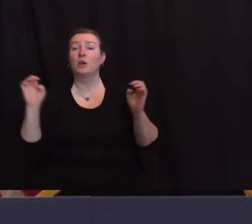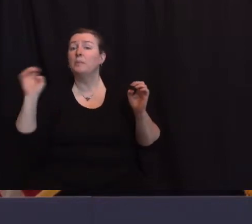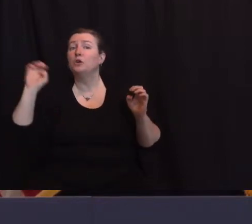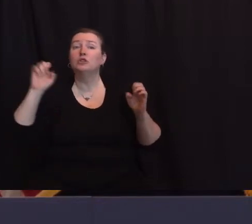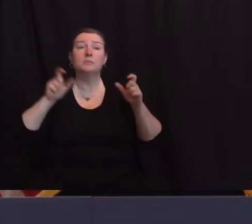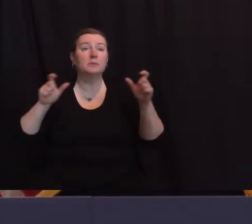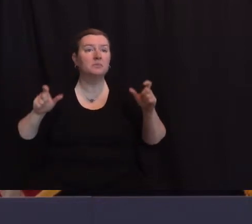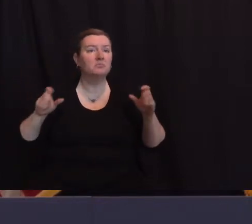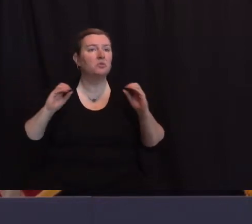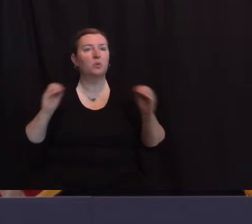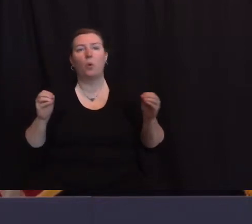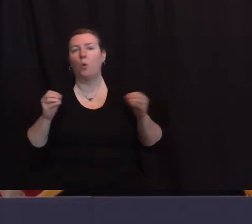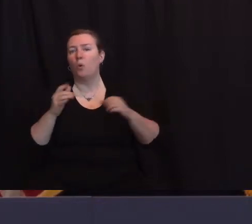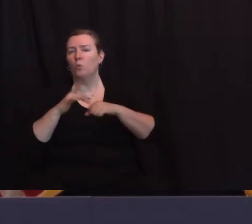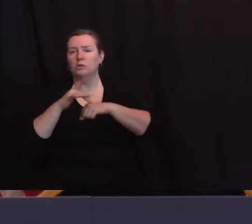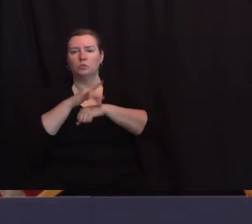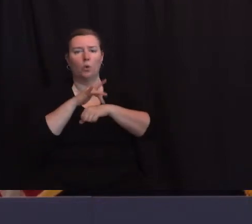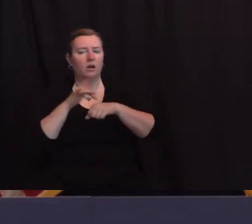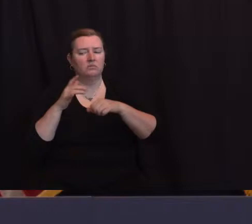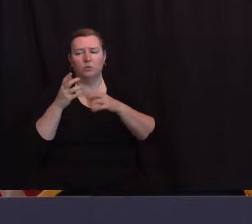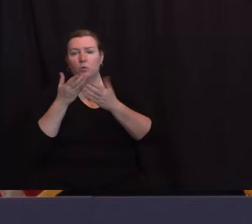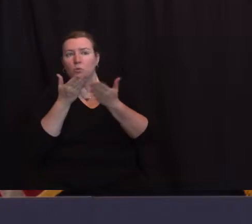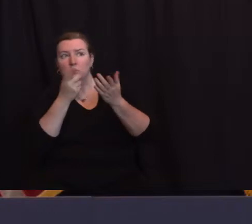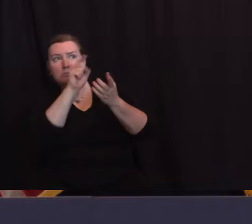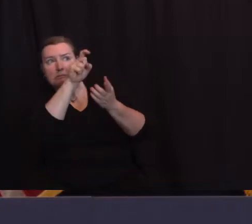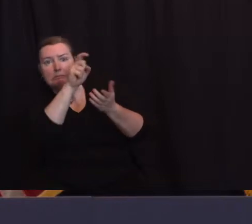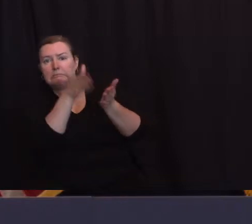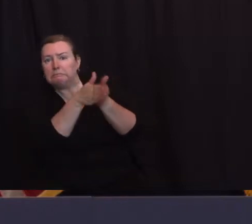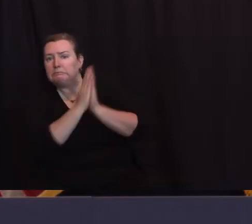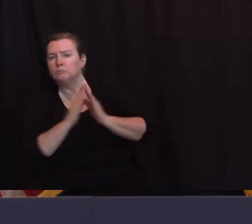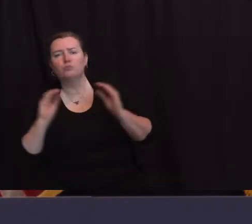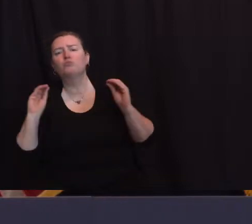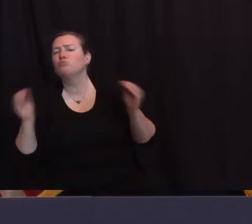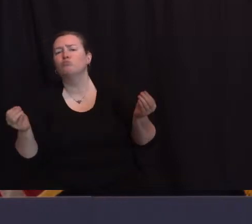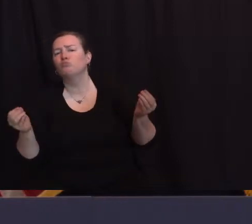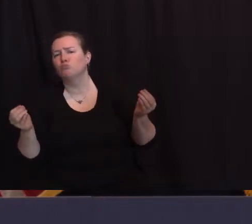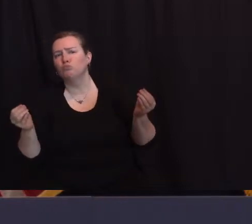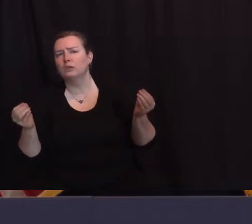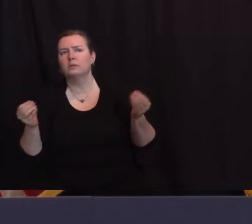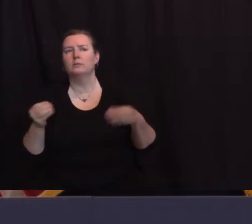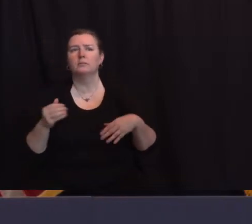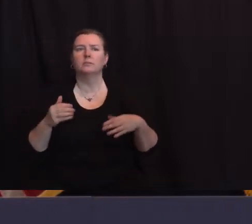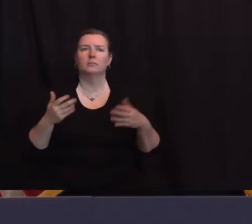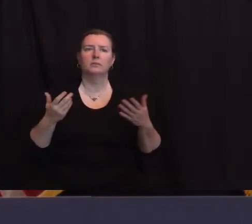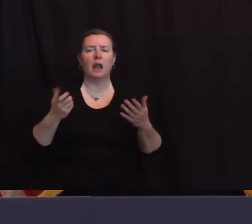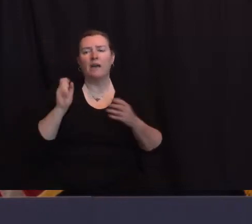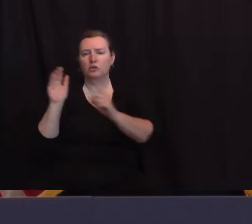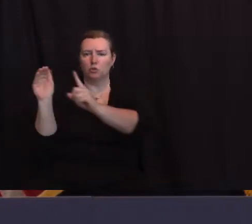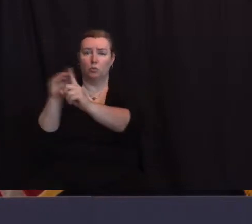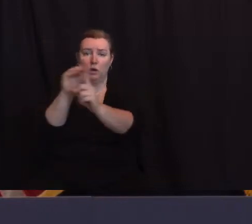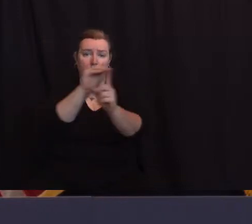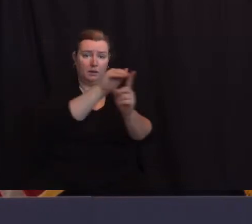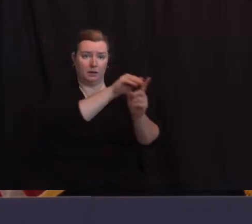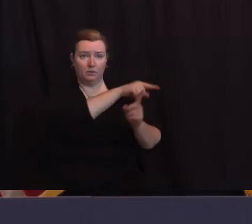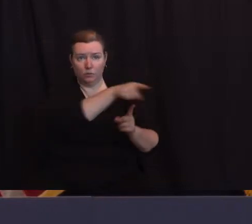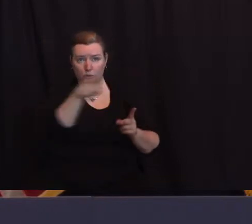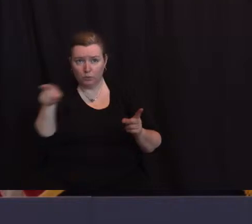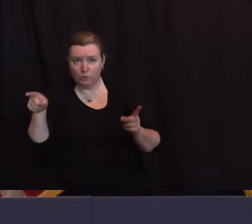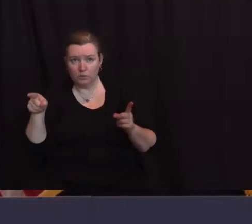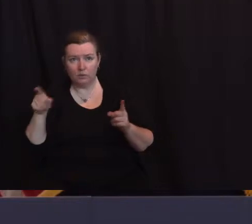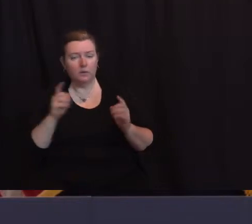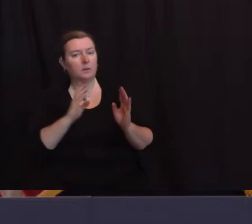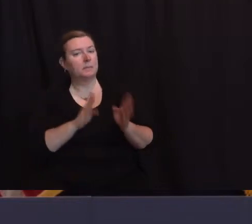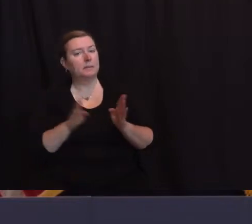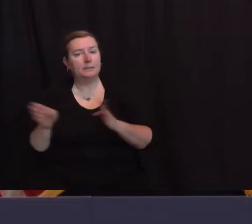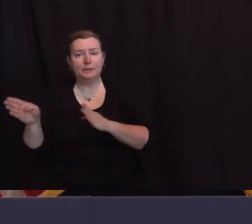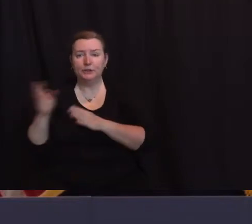any resource requests. And I just use that opportunity just to remind the public with regards to preparedness. I know with